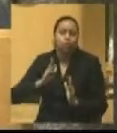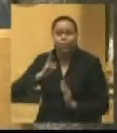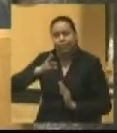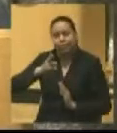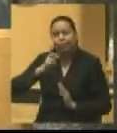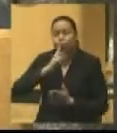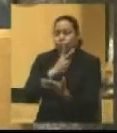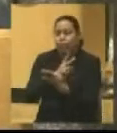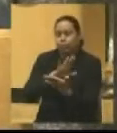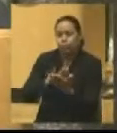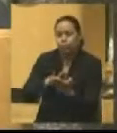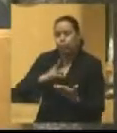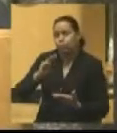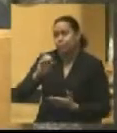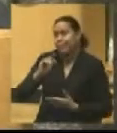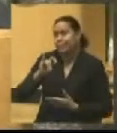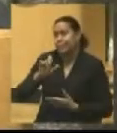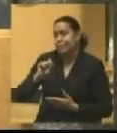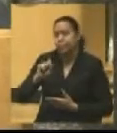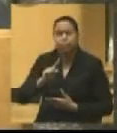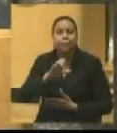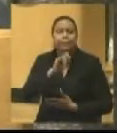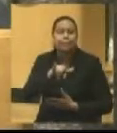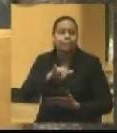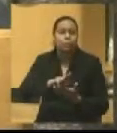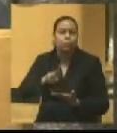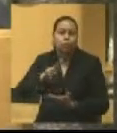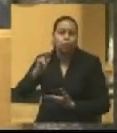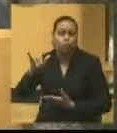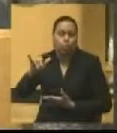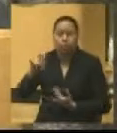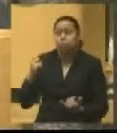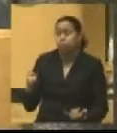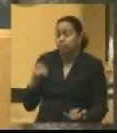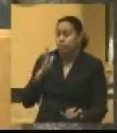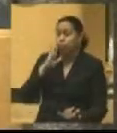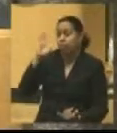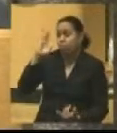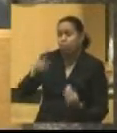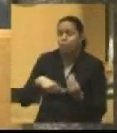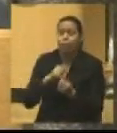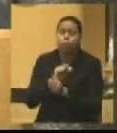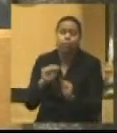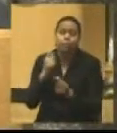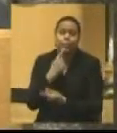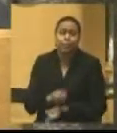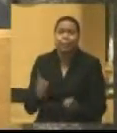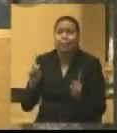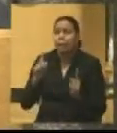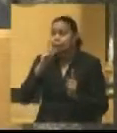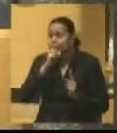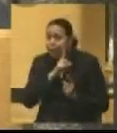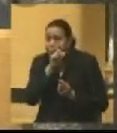humanities professor at the City University of New York Graduate Center. Today he will speak on the Emancipation Proclamation,